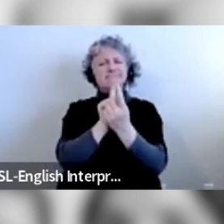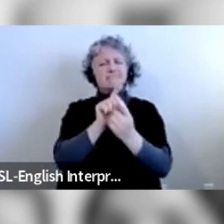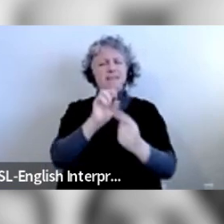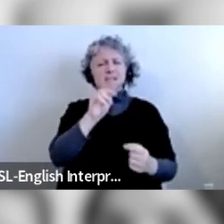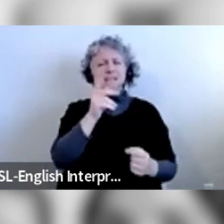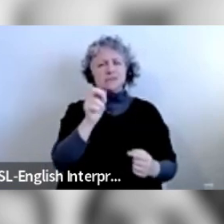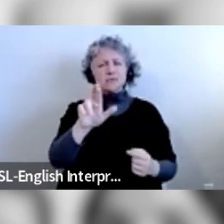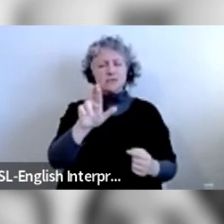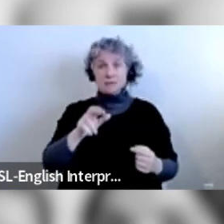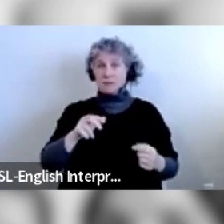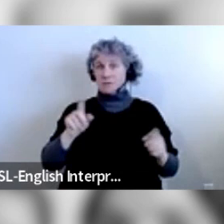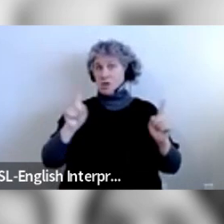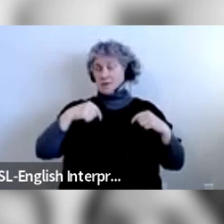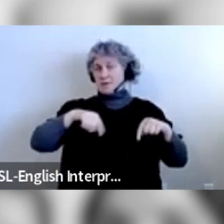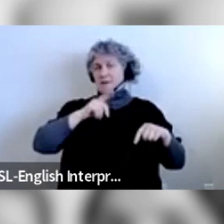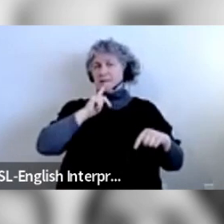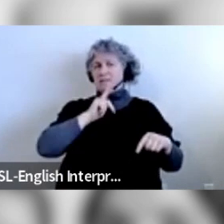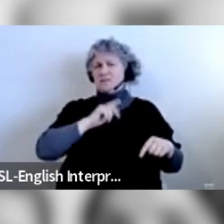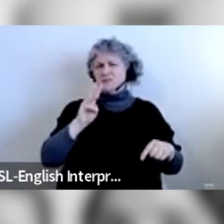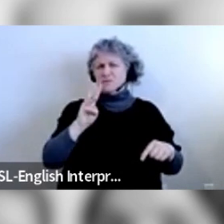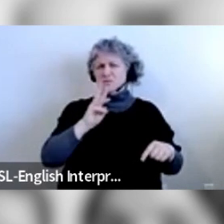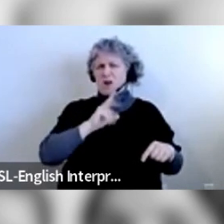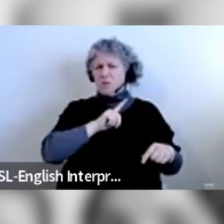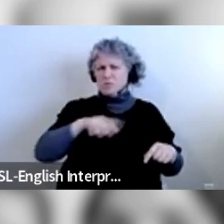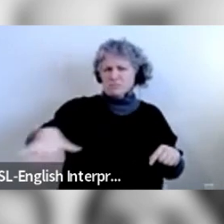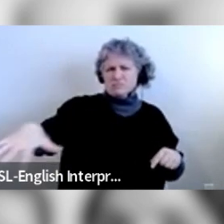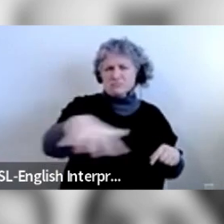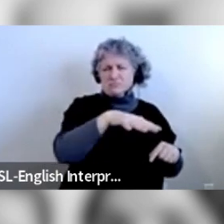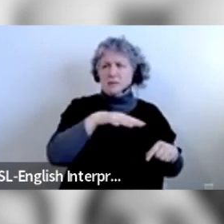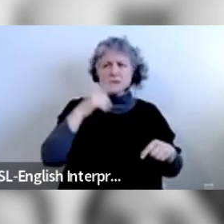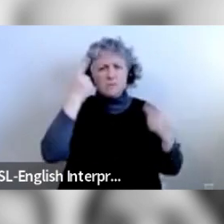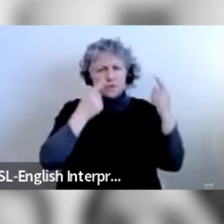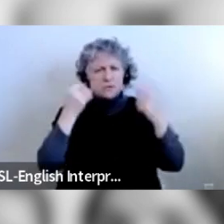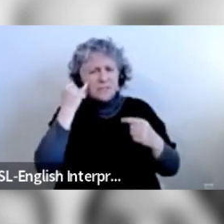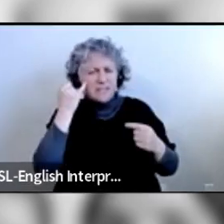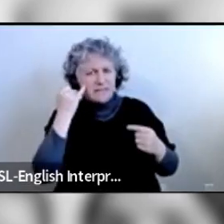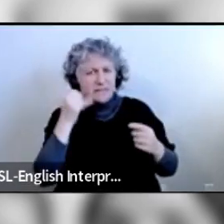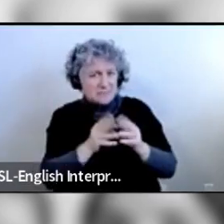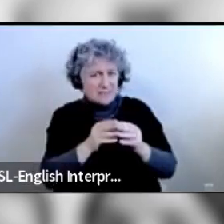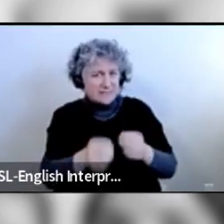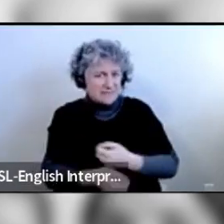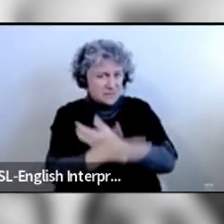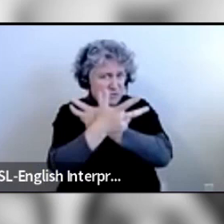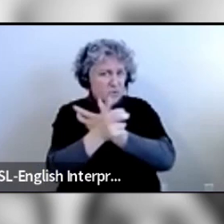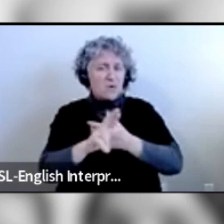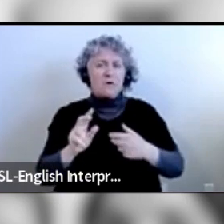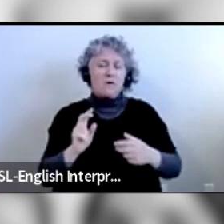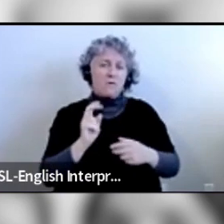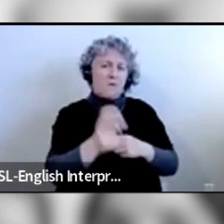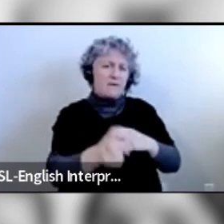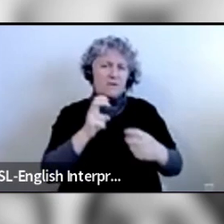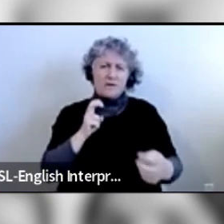also located in the Kitchener-Waterloo region, and I'm wondering if the mentor meetings will be virtual or you have to be going into